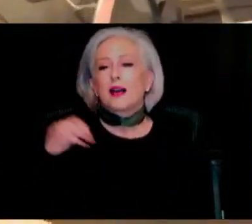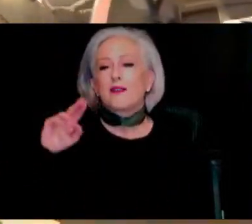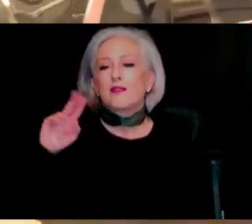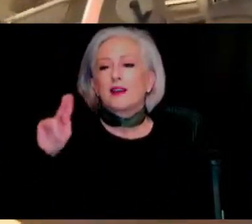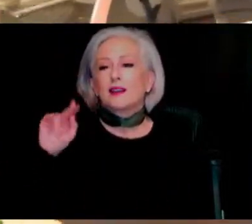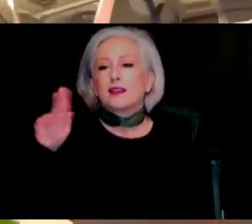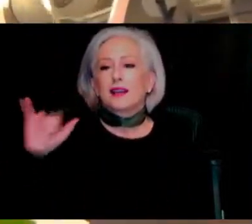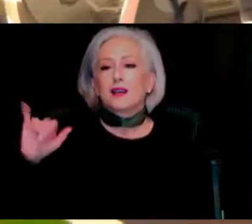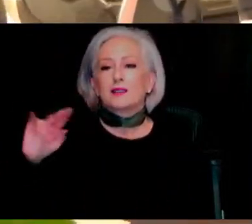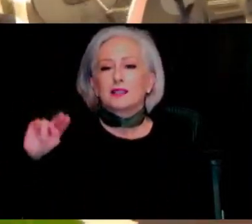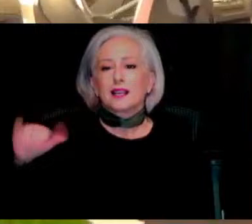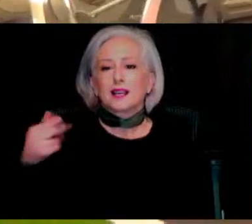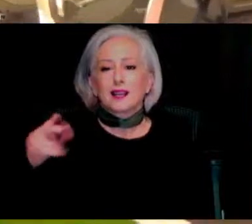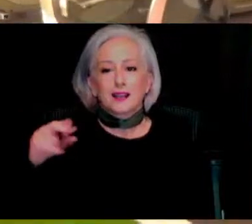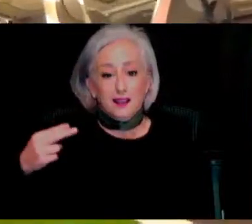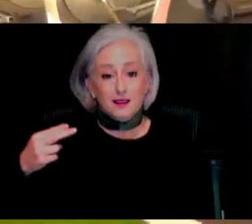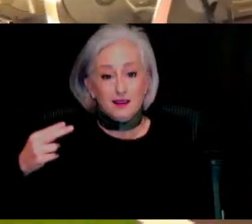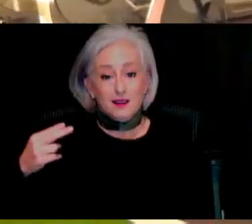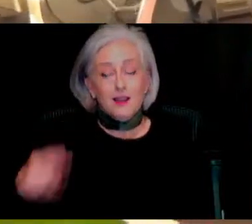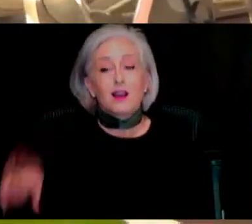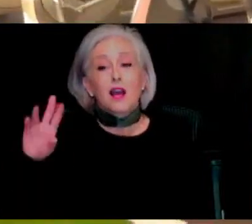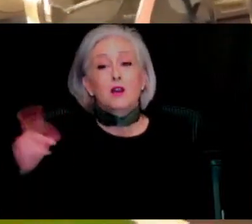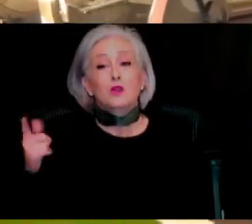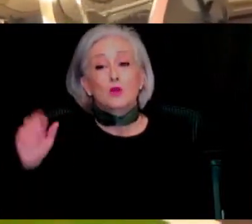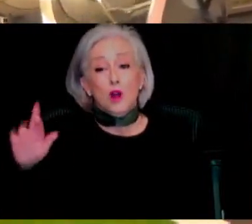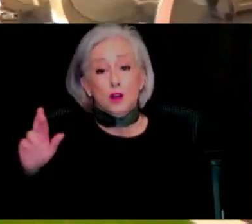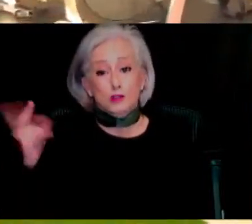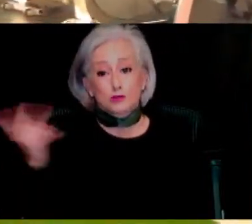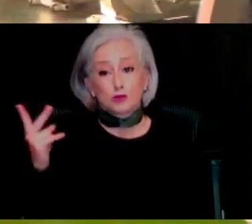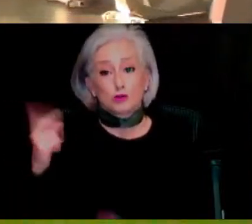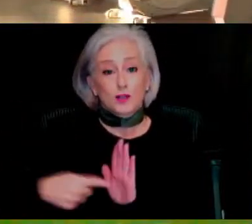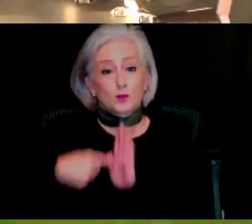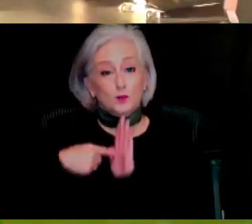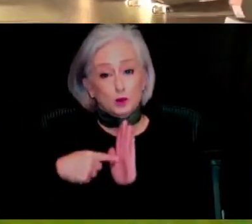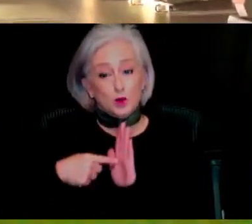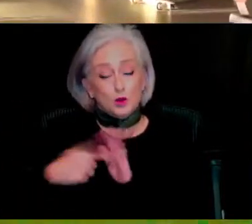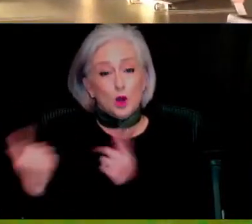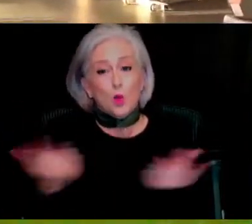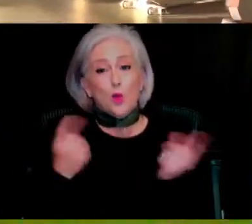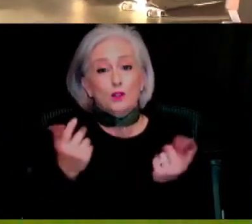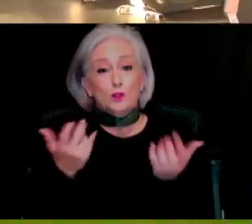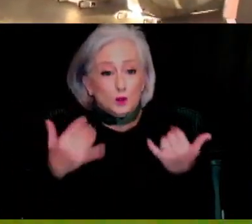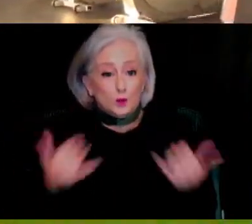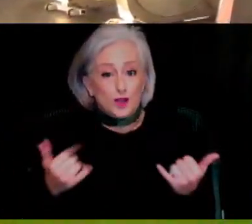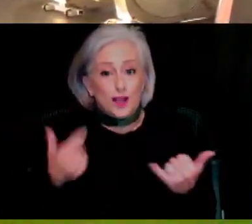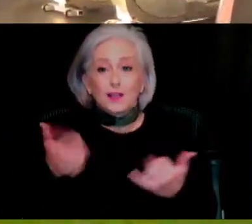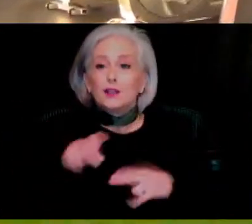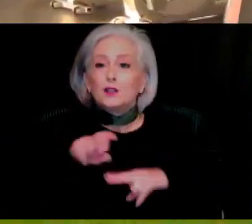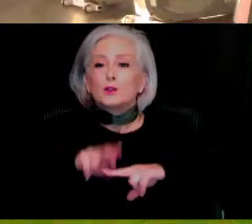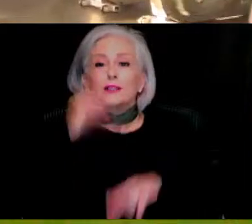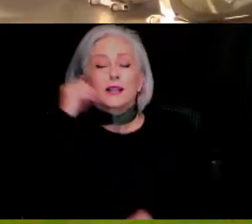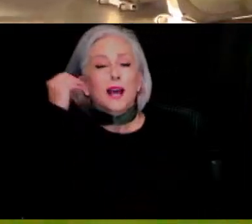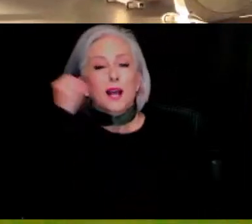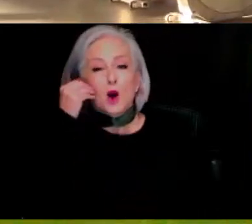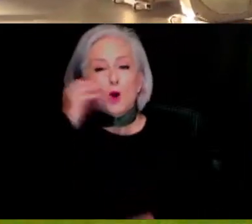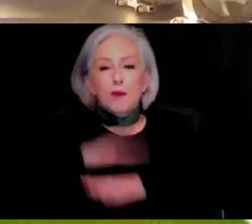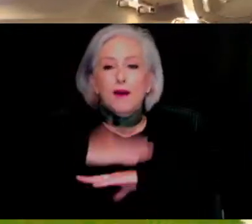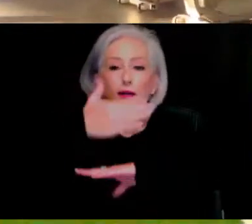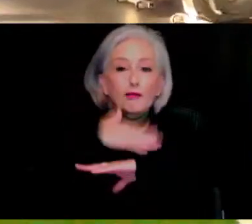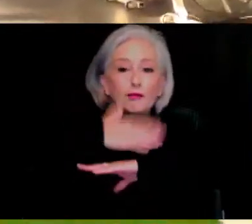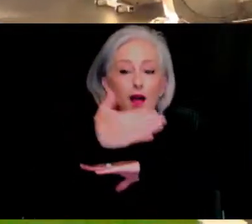going to have Roger show us things we can do today, right now. You're sitting at home, you got your laptop fired up, maybe you're sitting in front of your